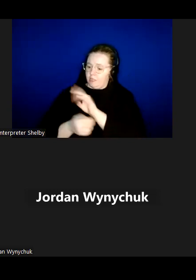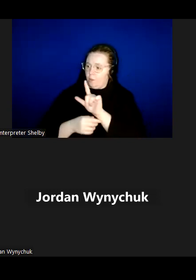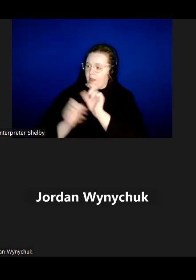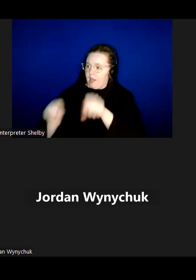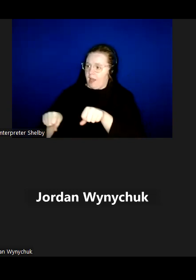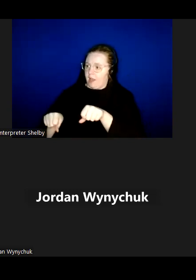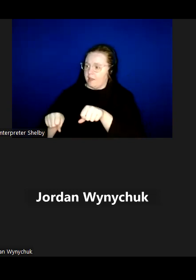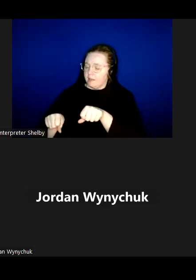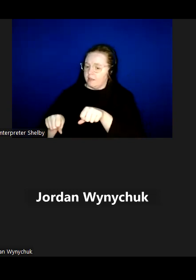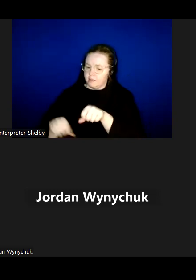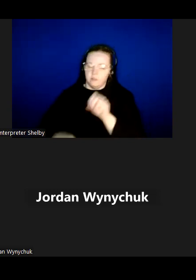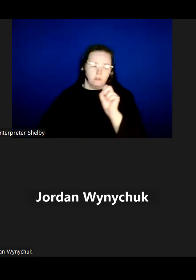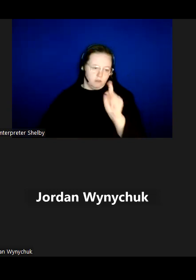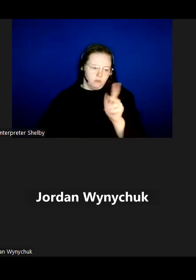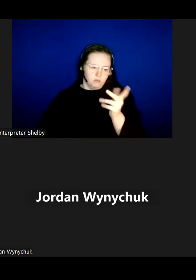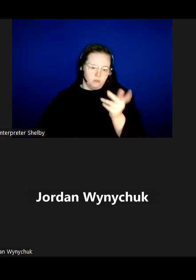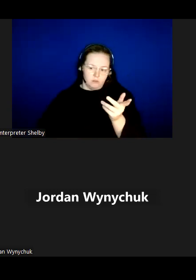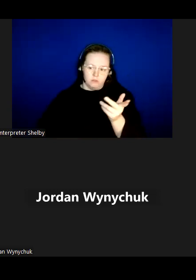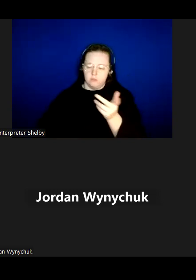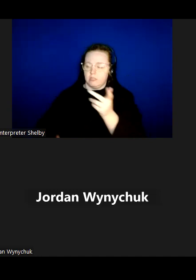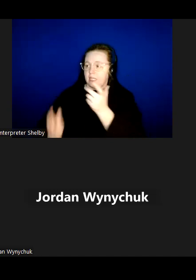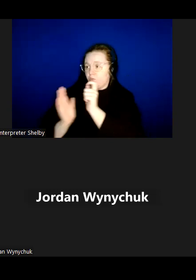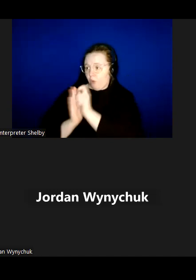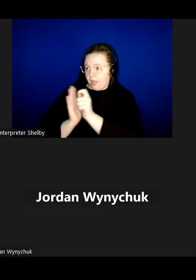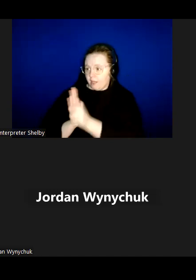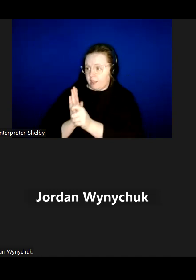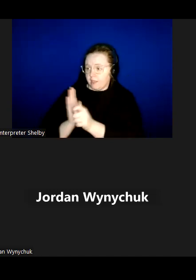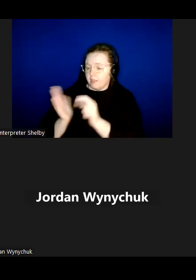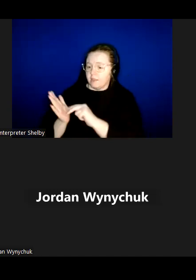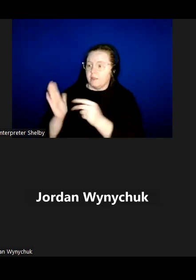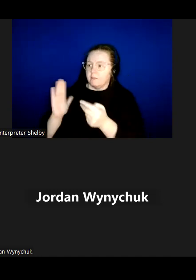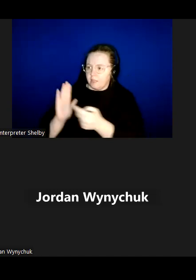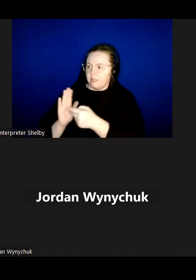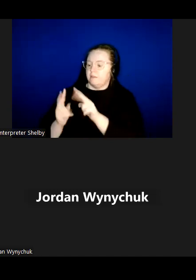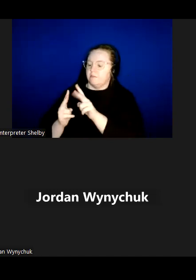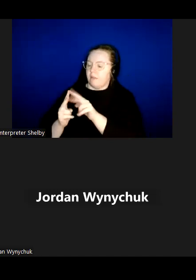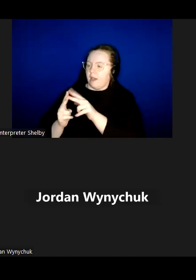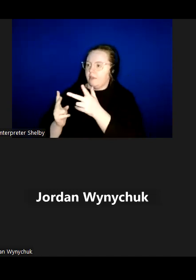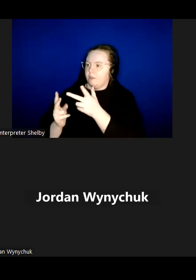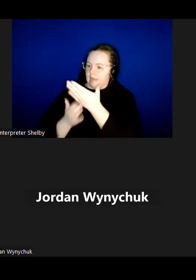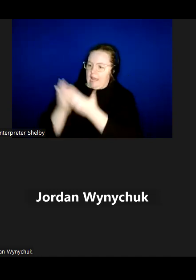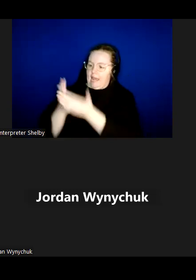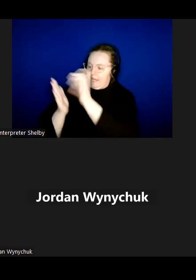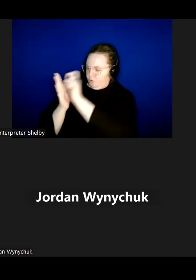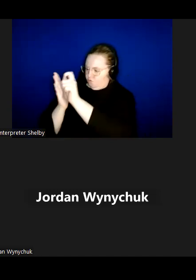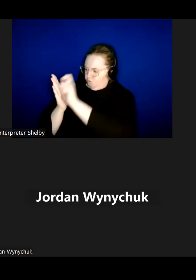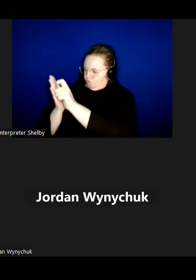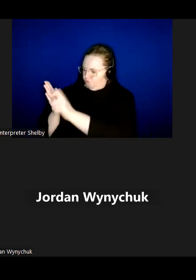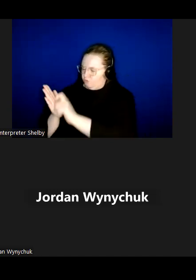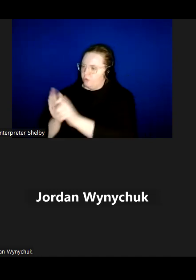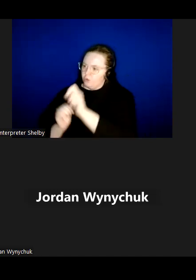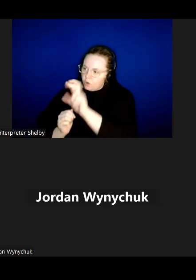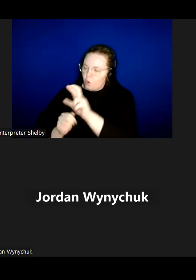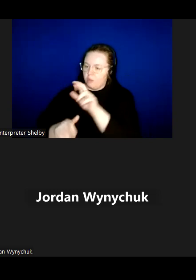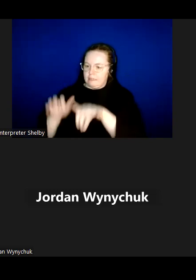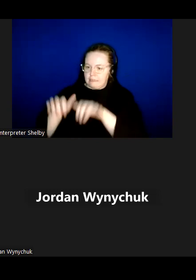okay. Yeah, so it's a change. in writing means either handwritten by your own hand or